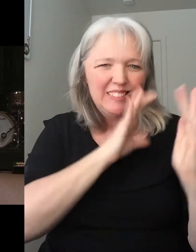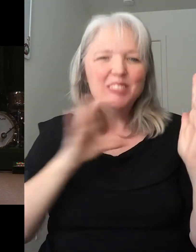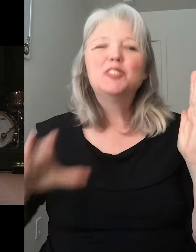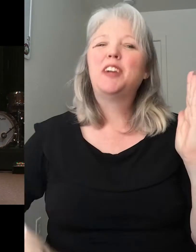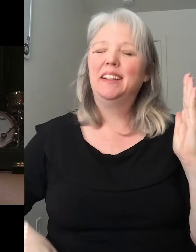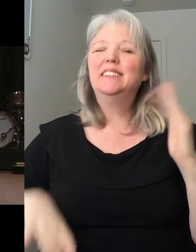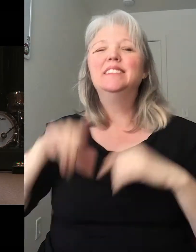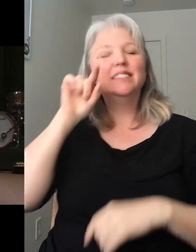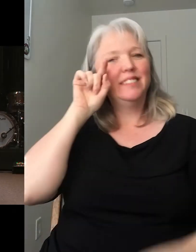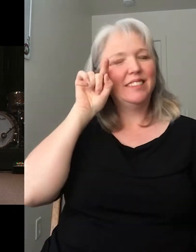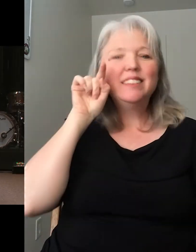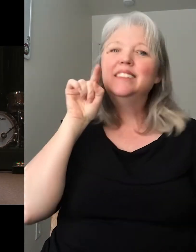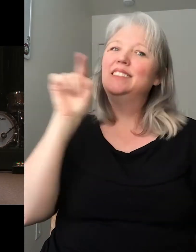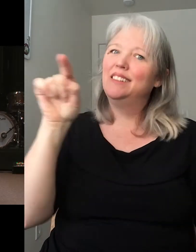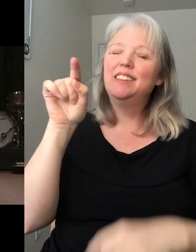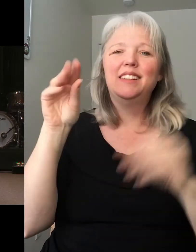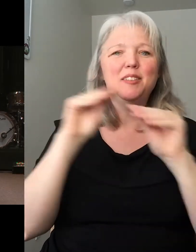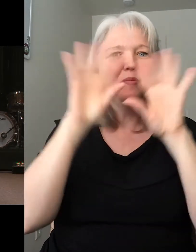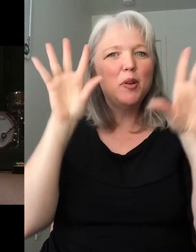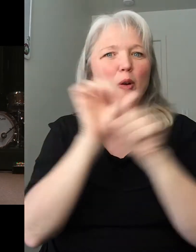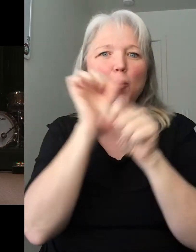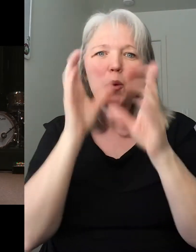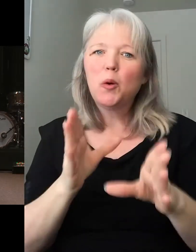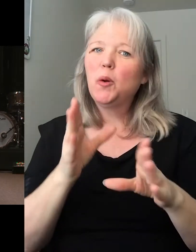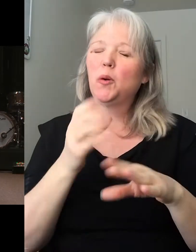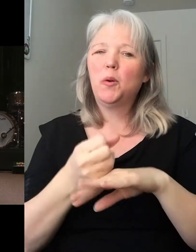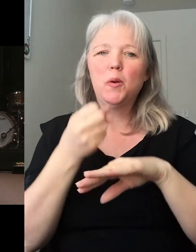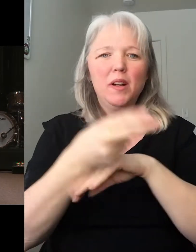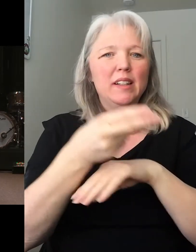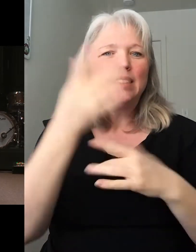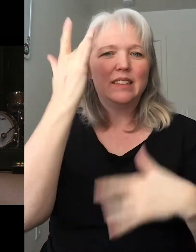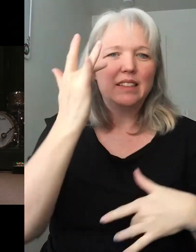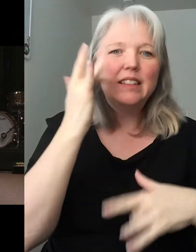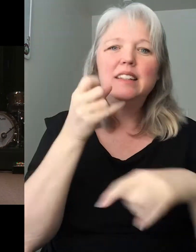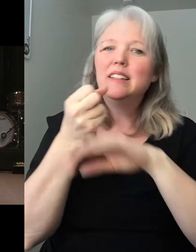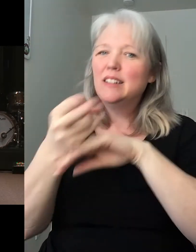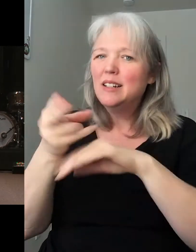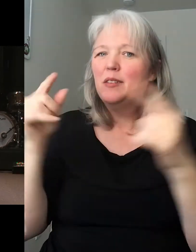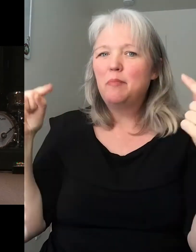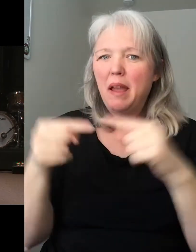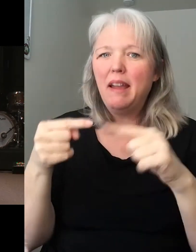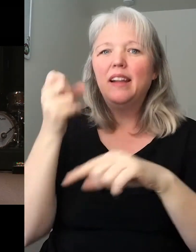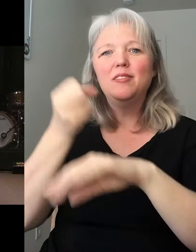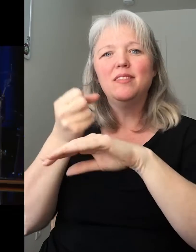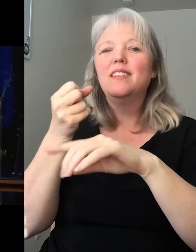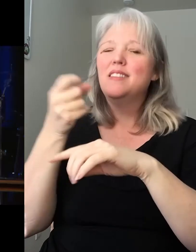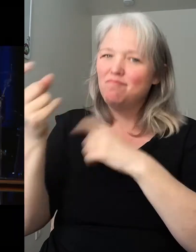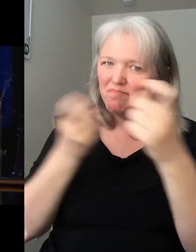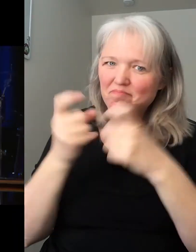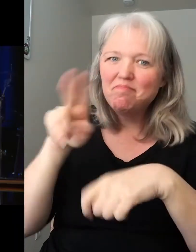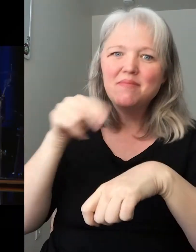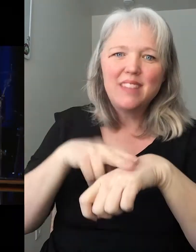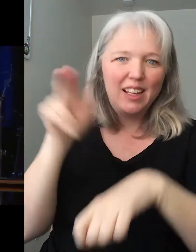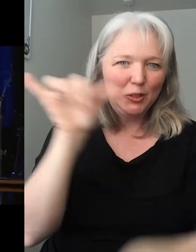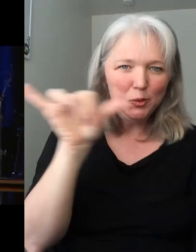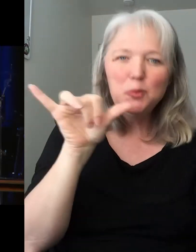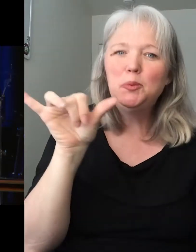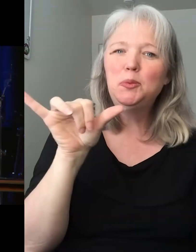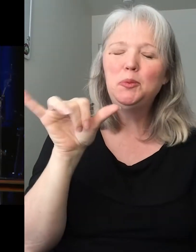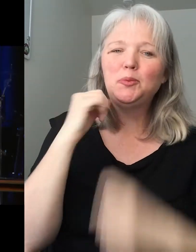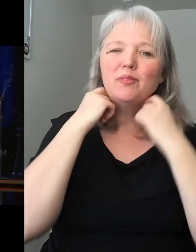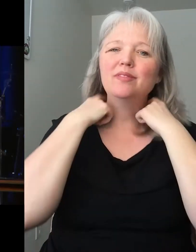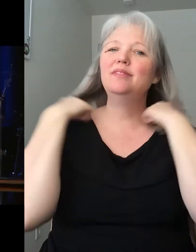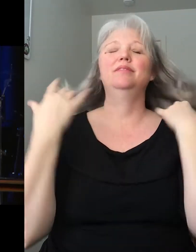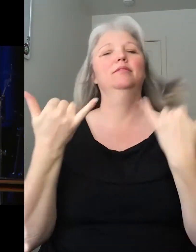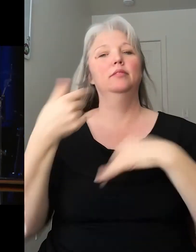one who is the miracle worker over sickness and pain and the miracle worker over nature. Today,